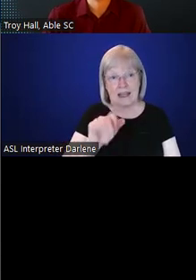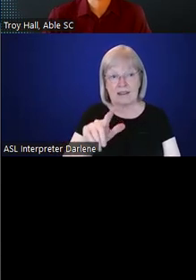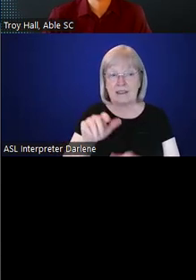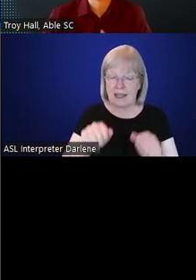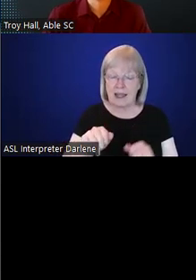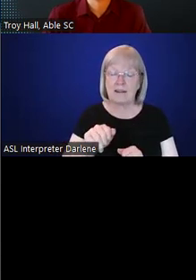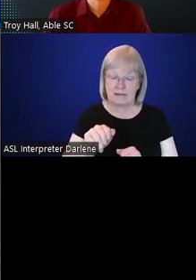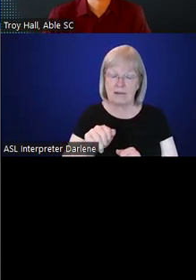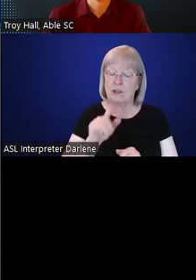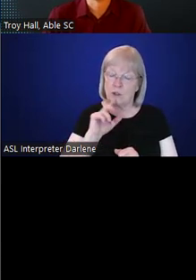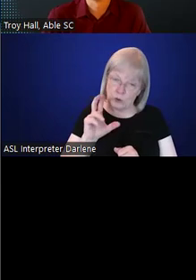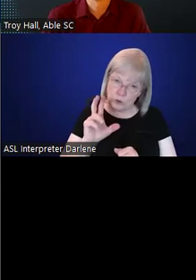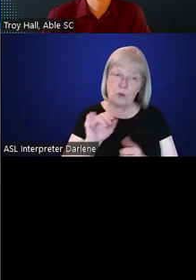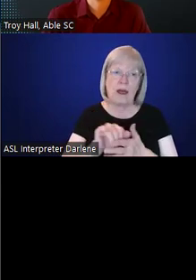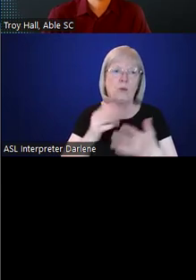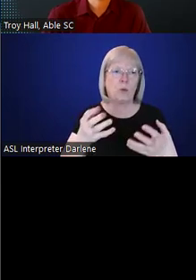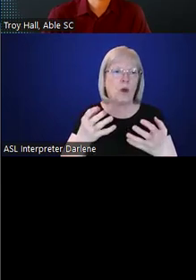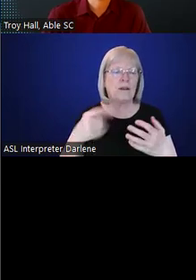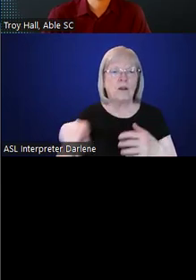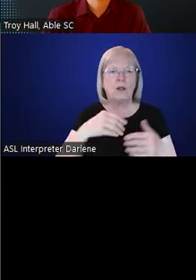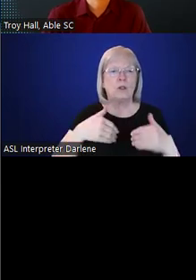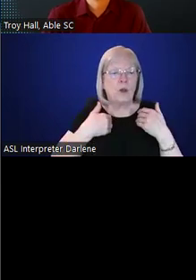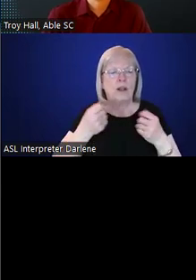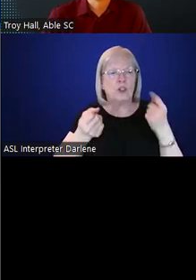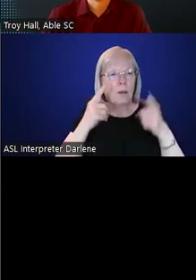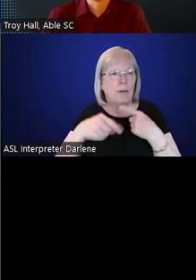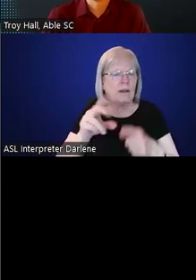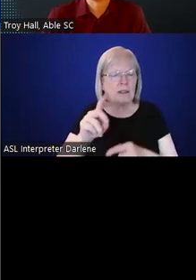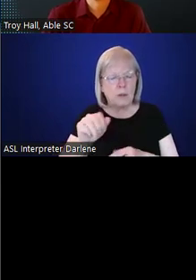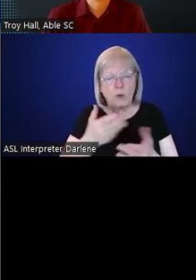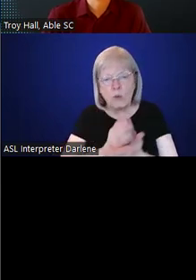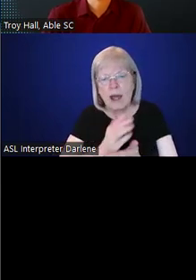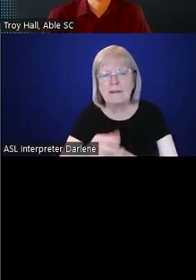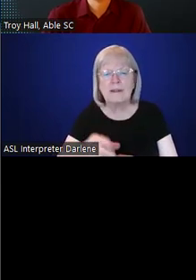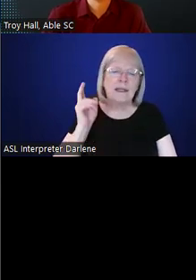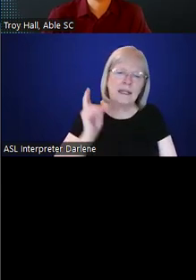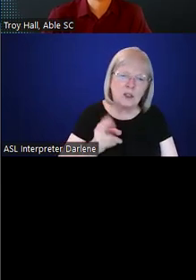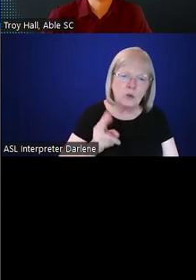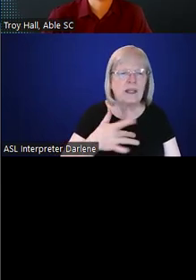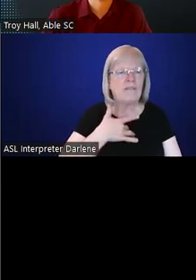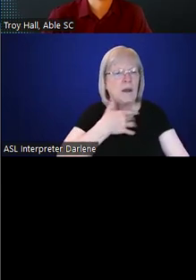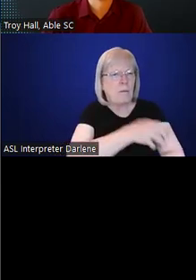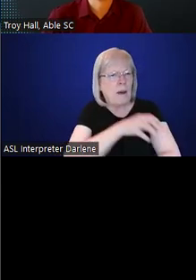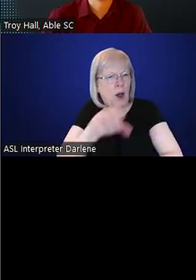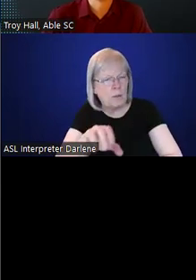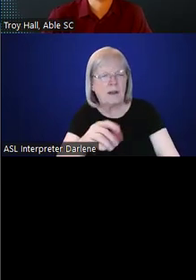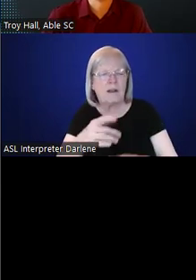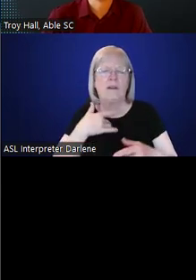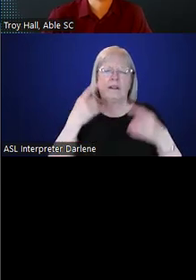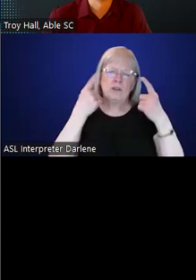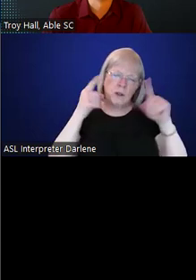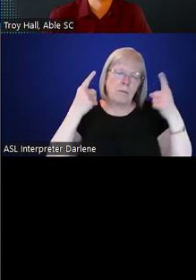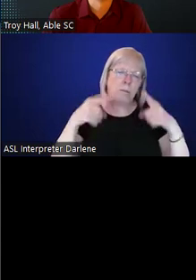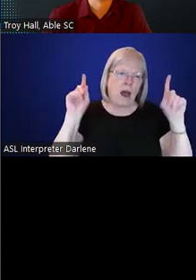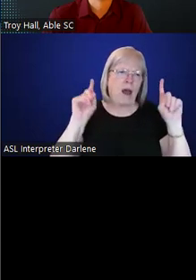We want youth to learn about disability rights, history, promoting a sense of empowerment, achievement, and making sure that